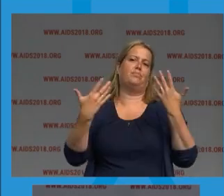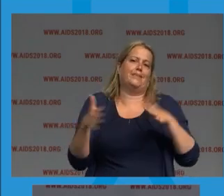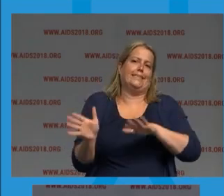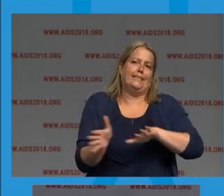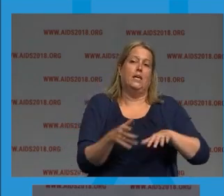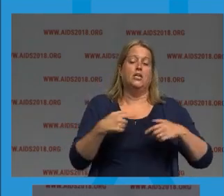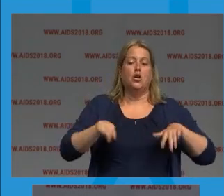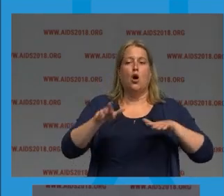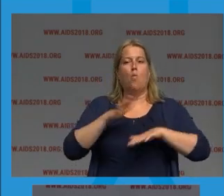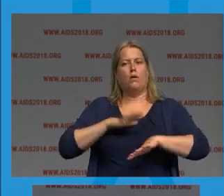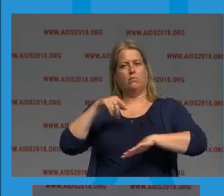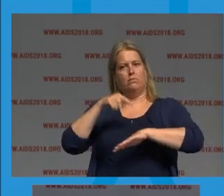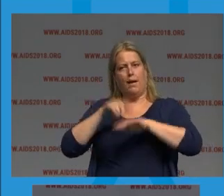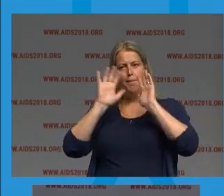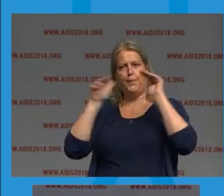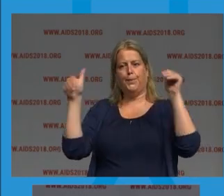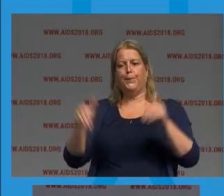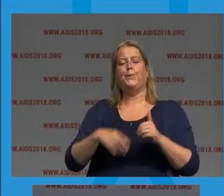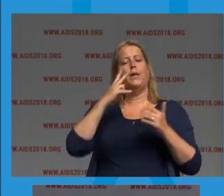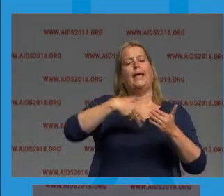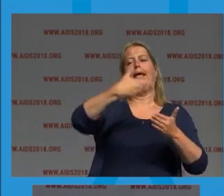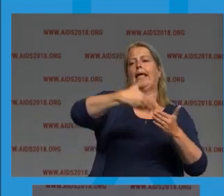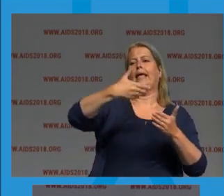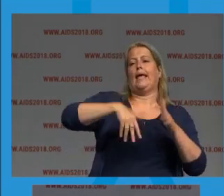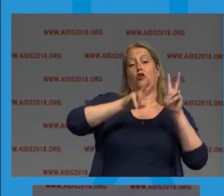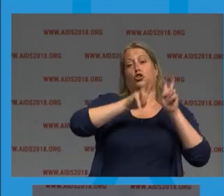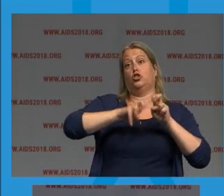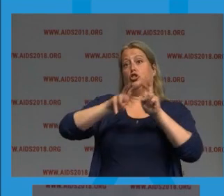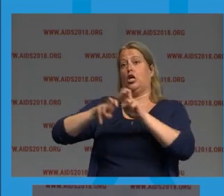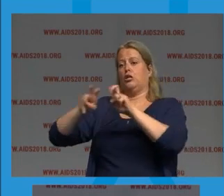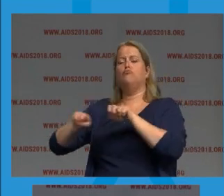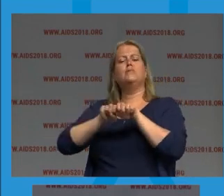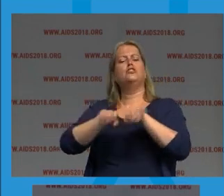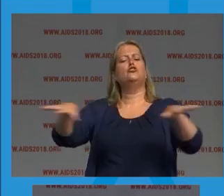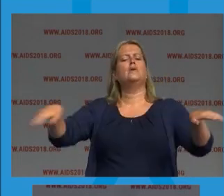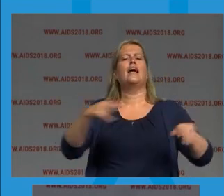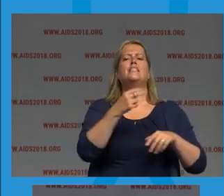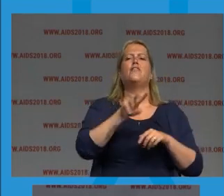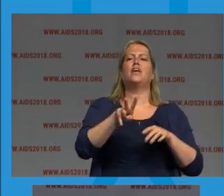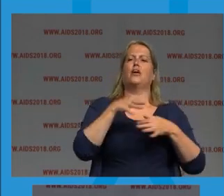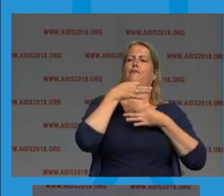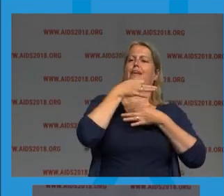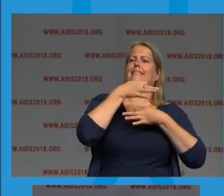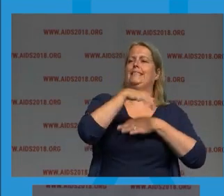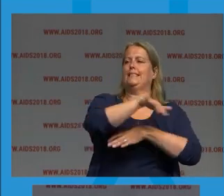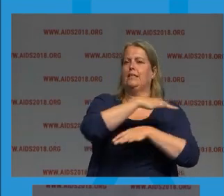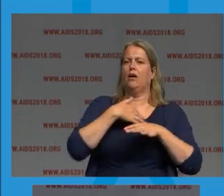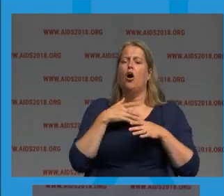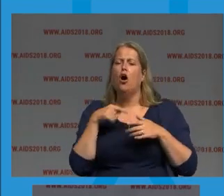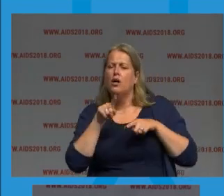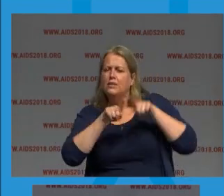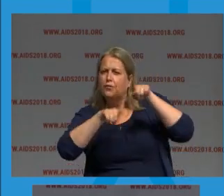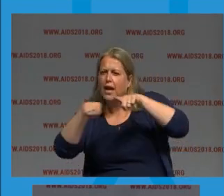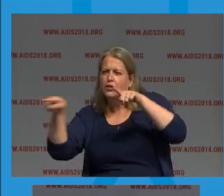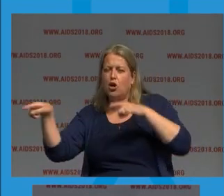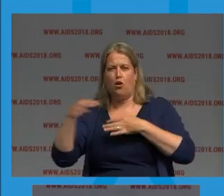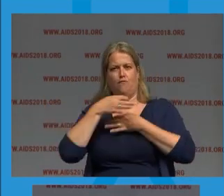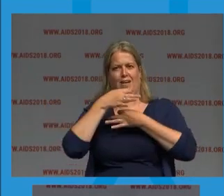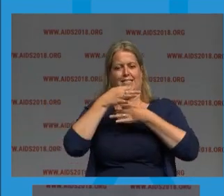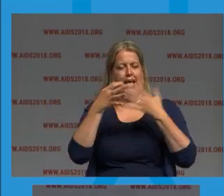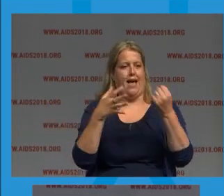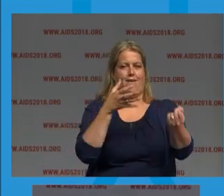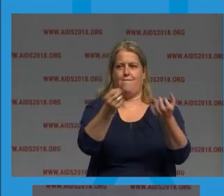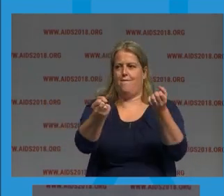my time on looking at case studies of the distributions of HIV risk and really the differential HIV risk that exists in